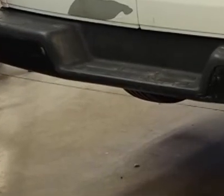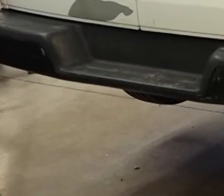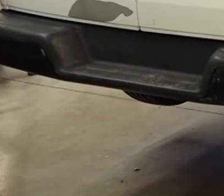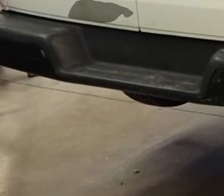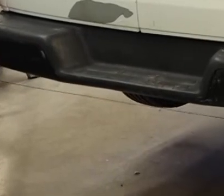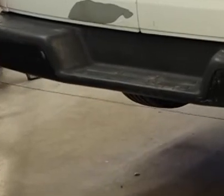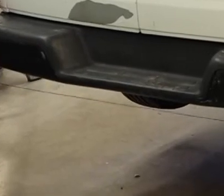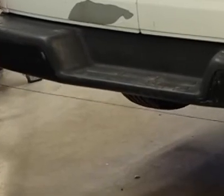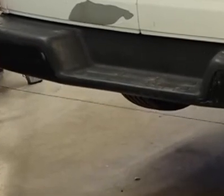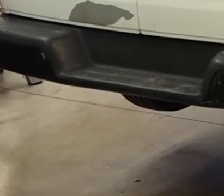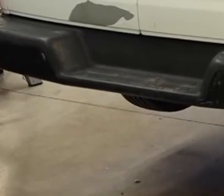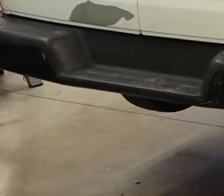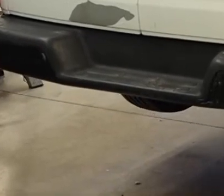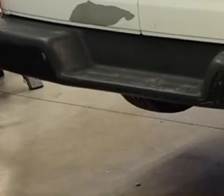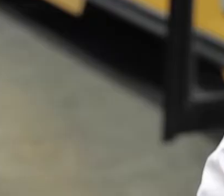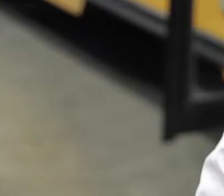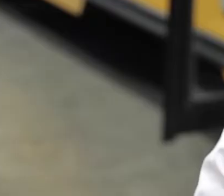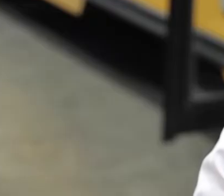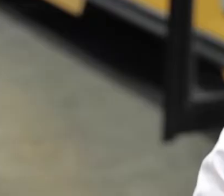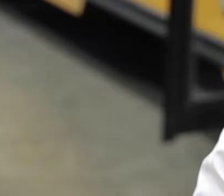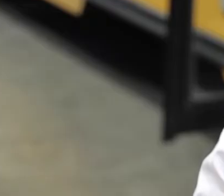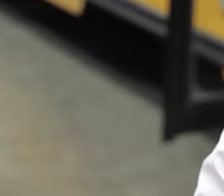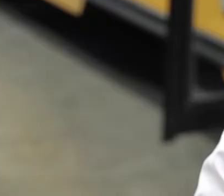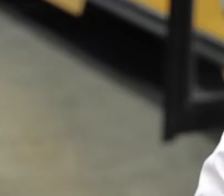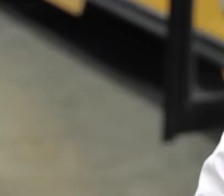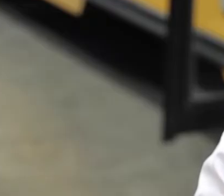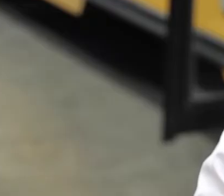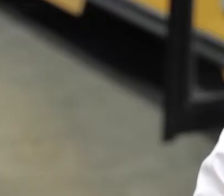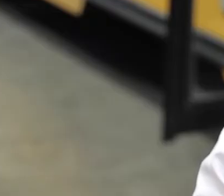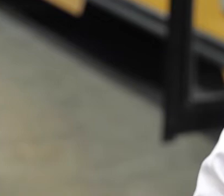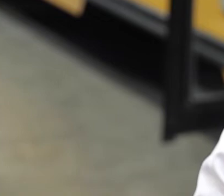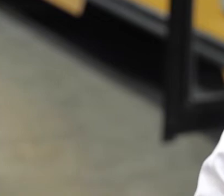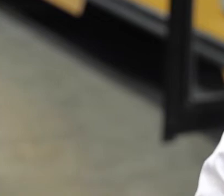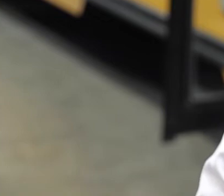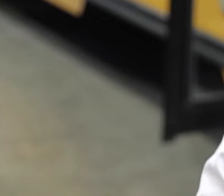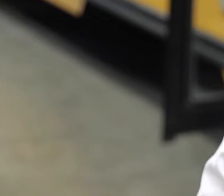He loves WCPS, he loves the people he's working with,